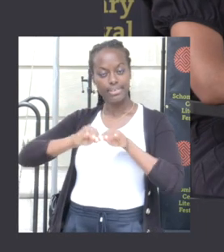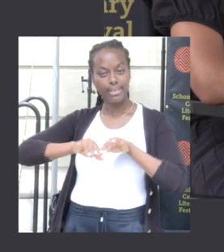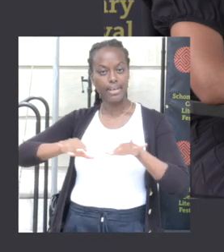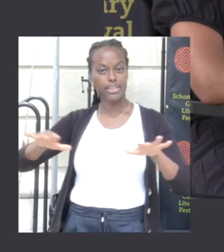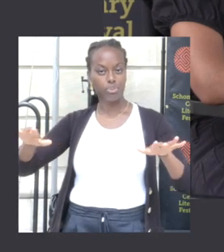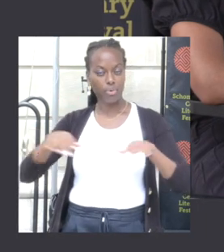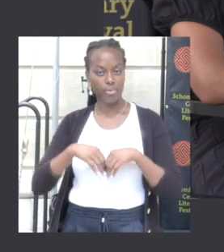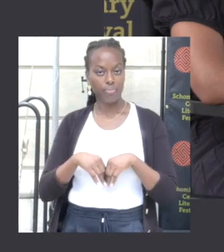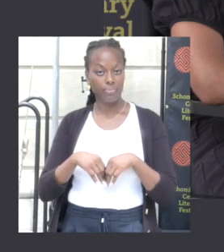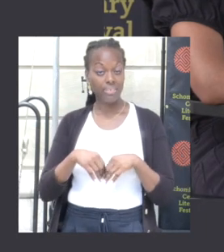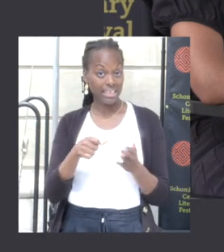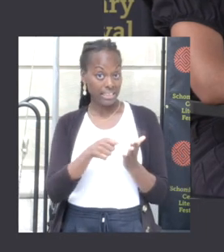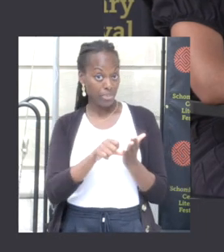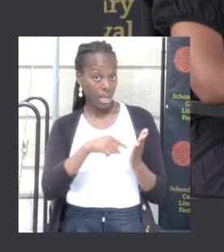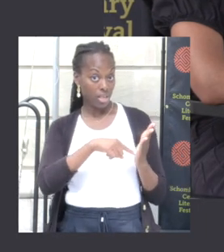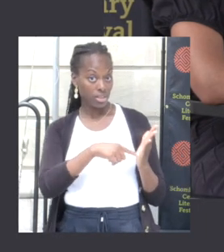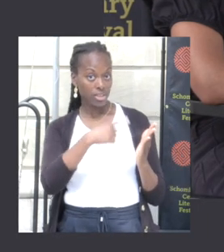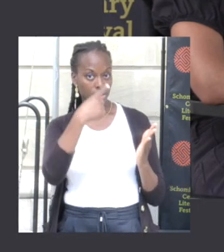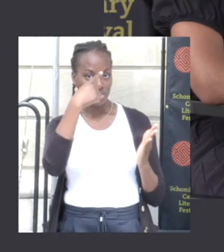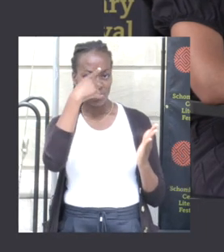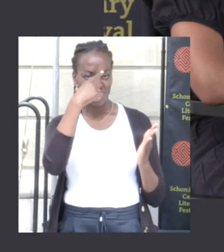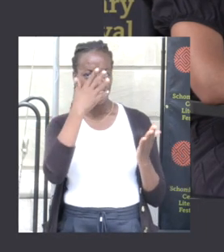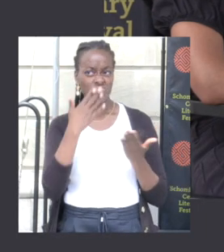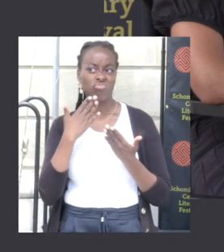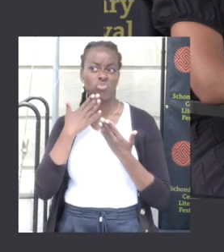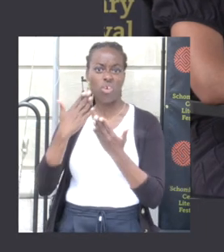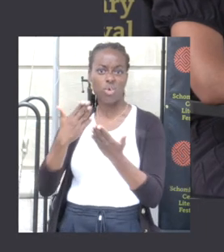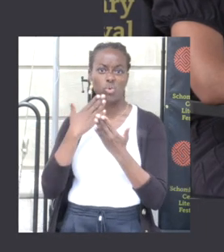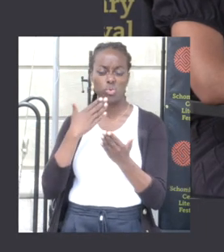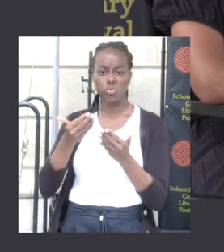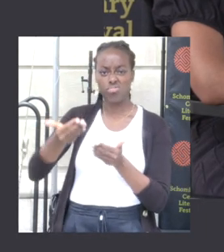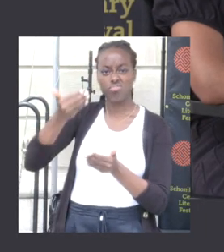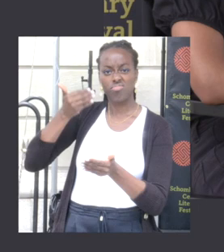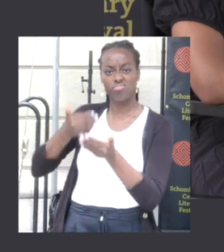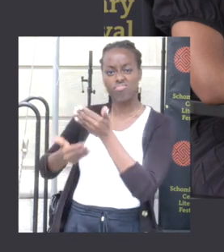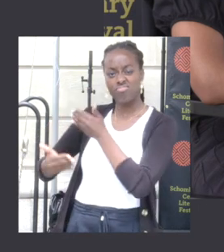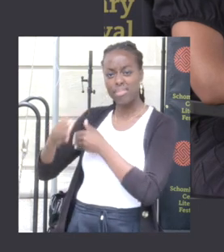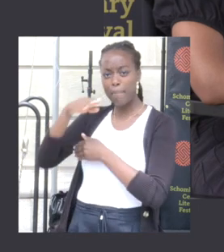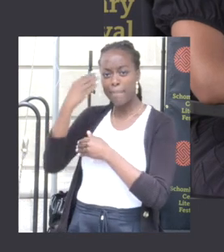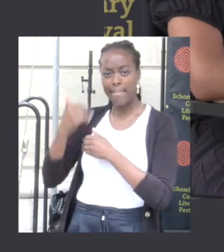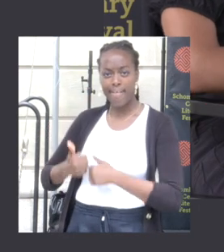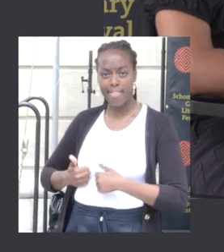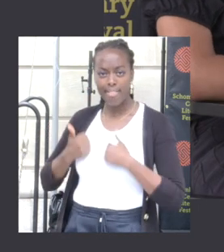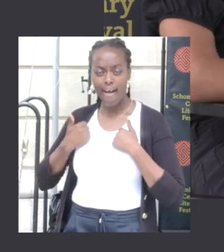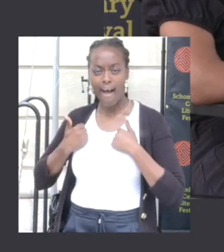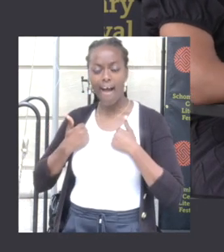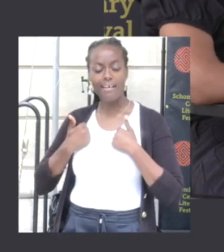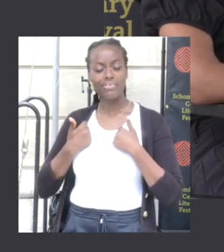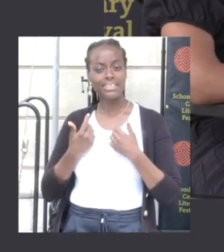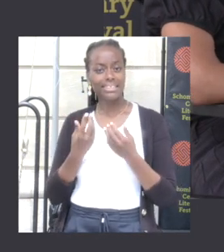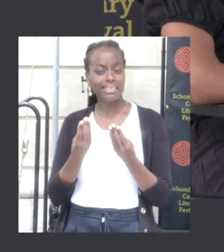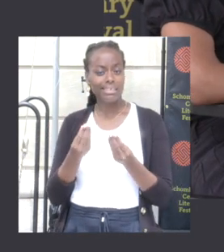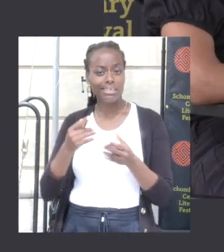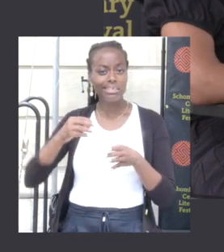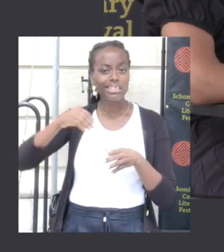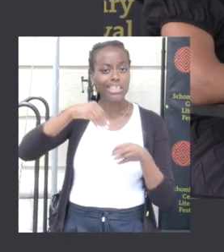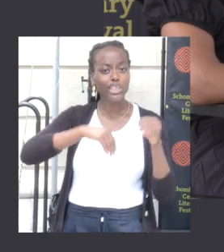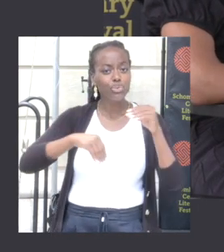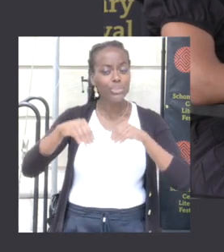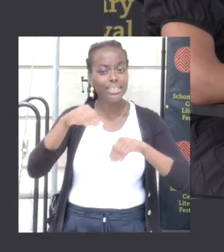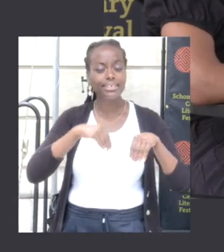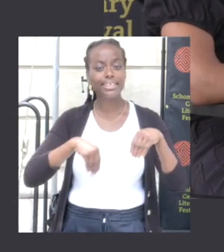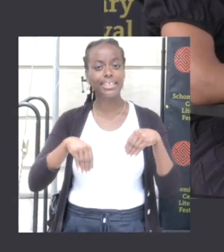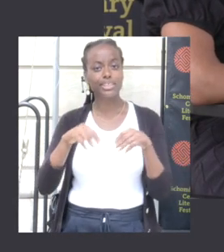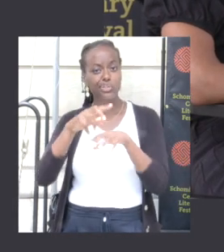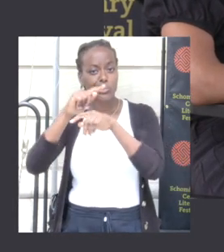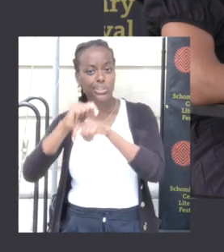These pages offer up gratitude to the great chain of black lives and to all the sustaining ingredients and nourishing traditions they carried and